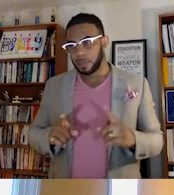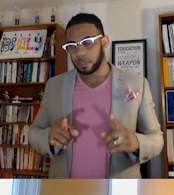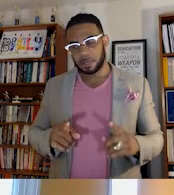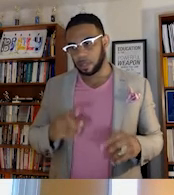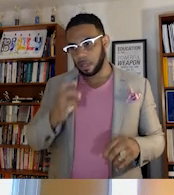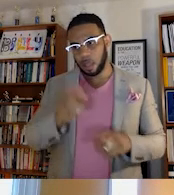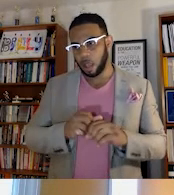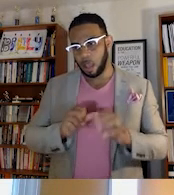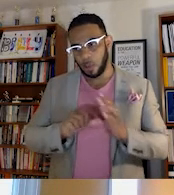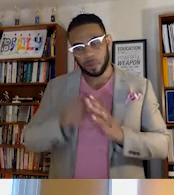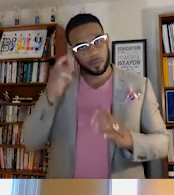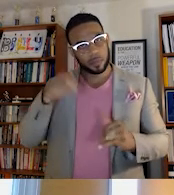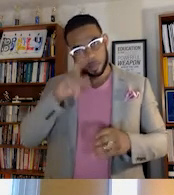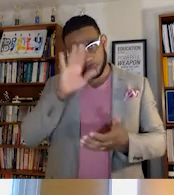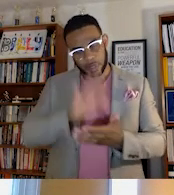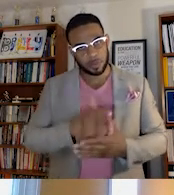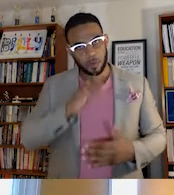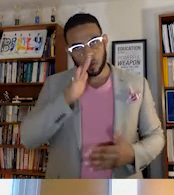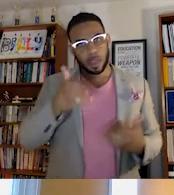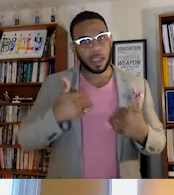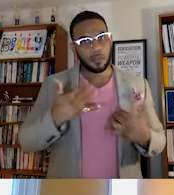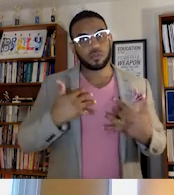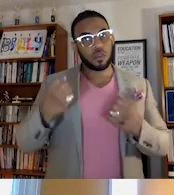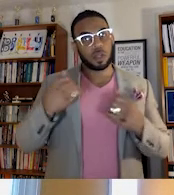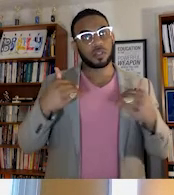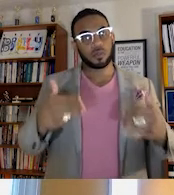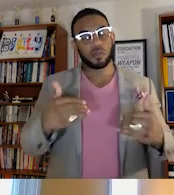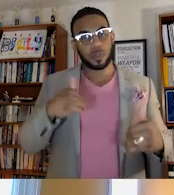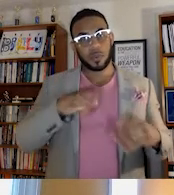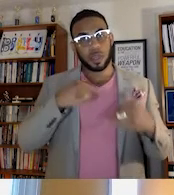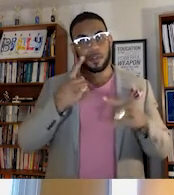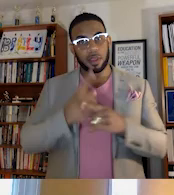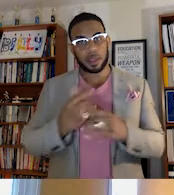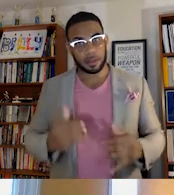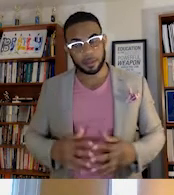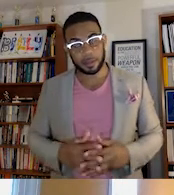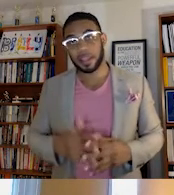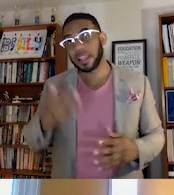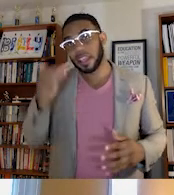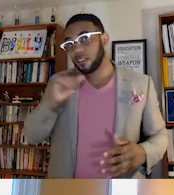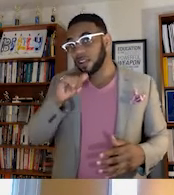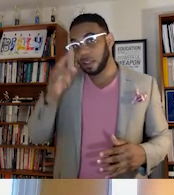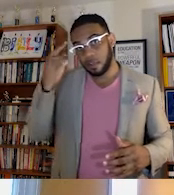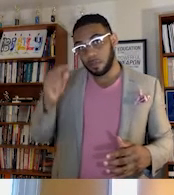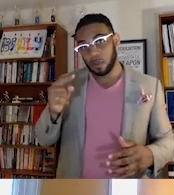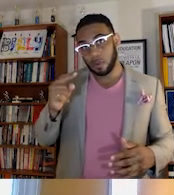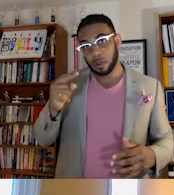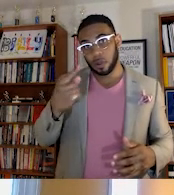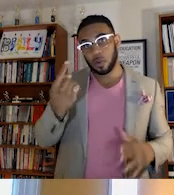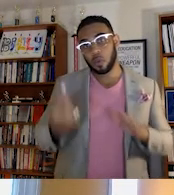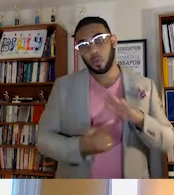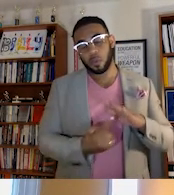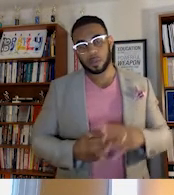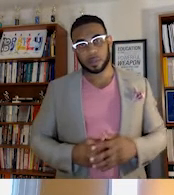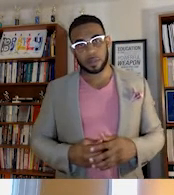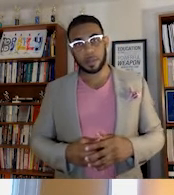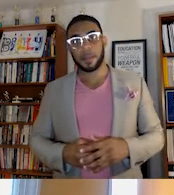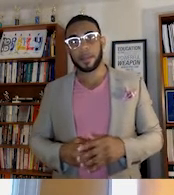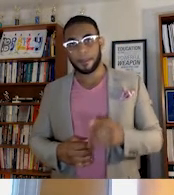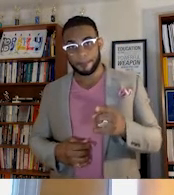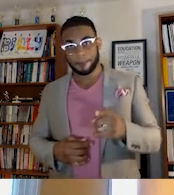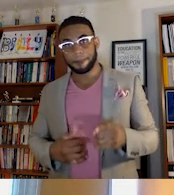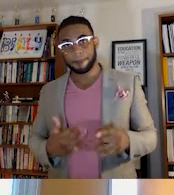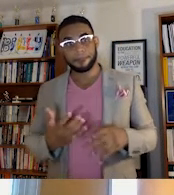it's hard pressed for me to believe that we would have as strong of a movement as we have right now if it were not for the quarantine. Right.